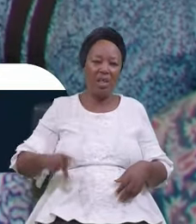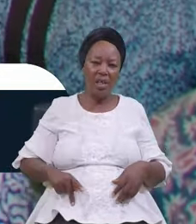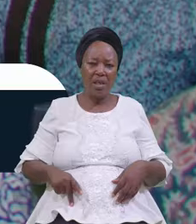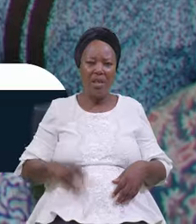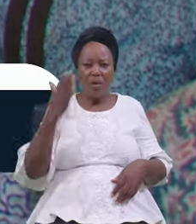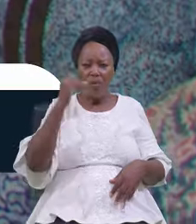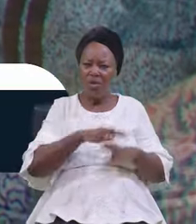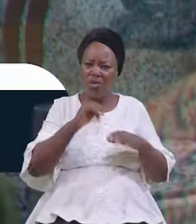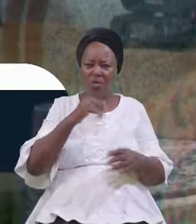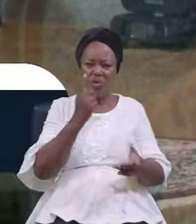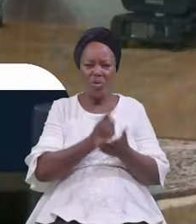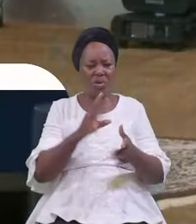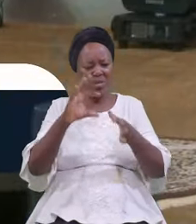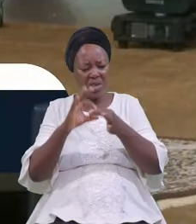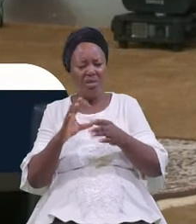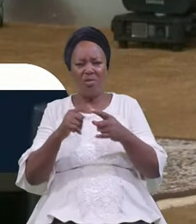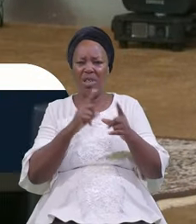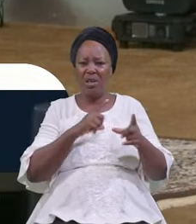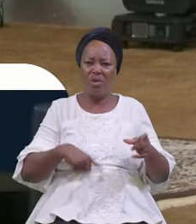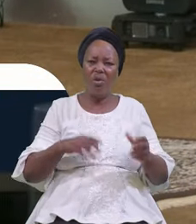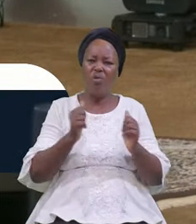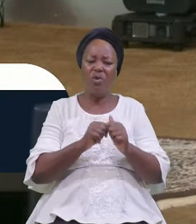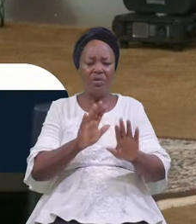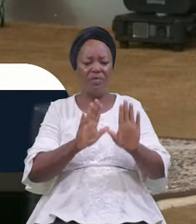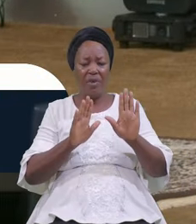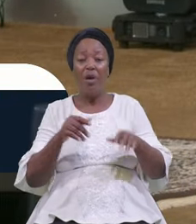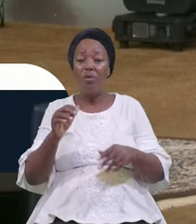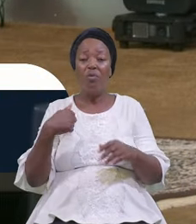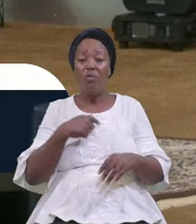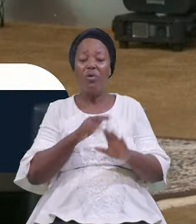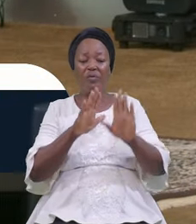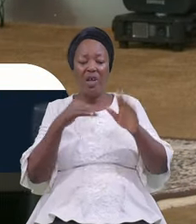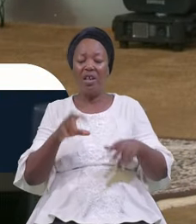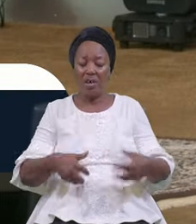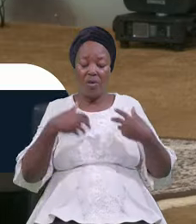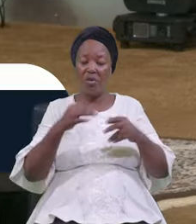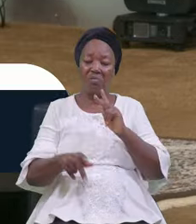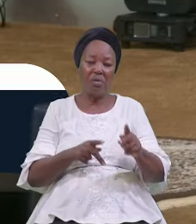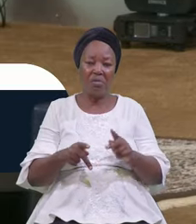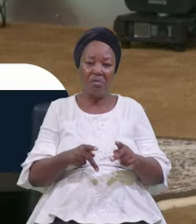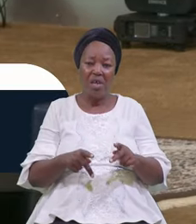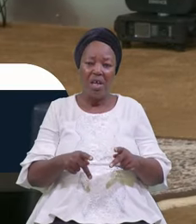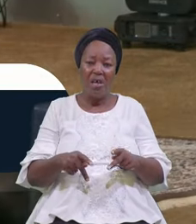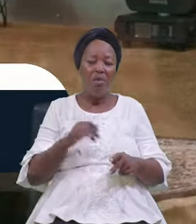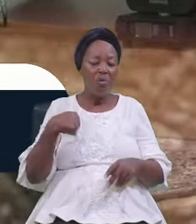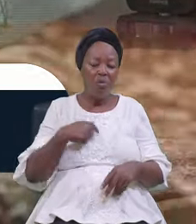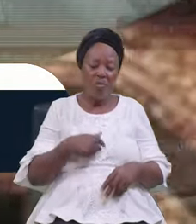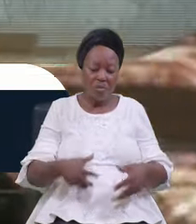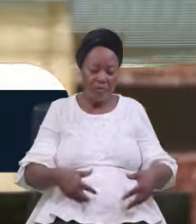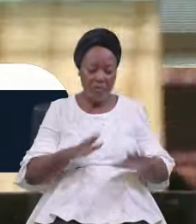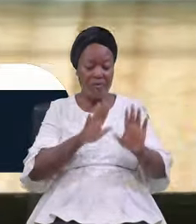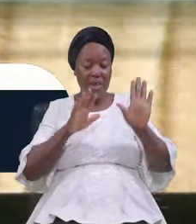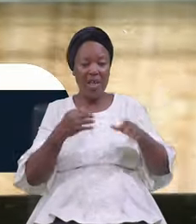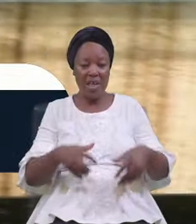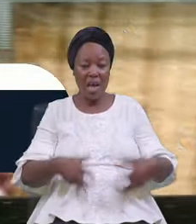we cling to the Lord? We fear the wrath of people. We fear the rod of people.